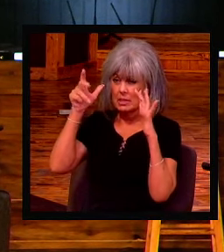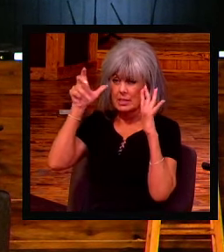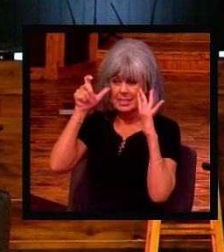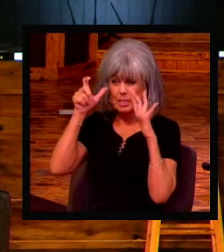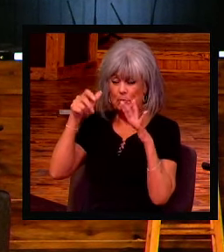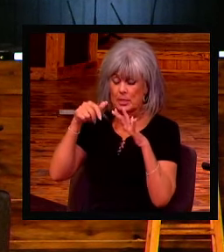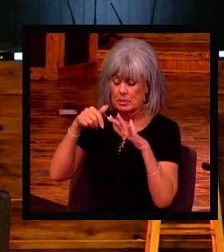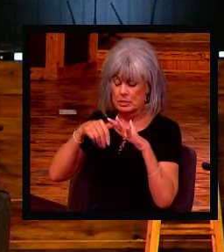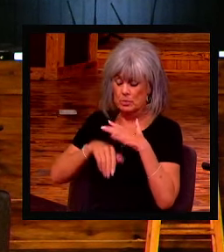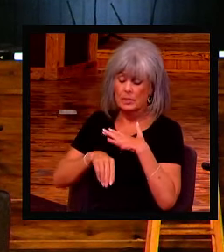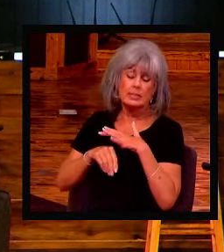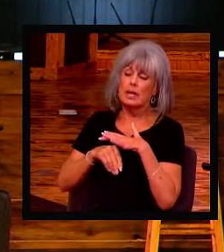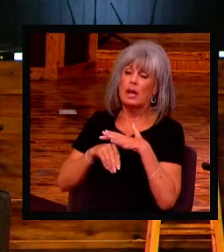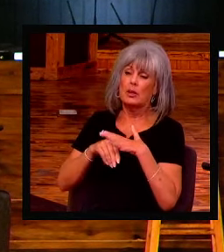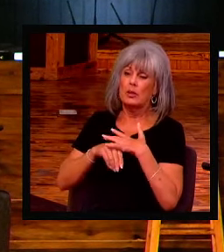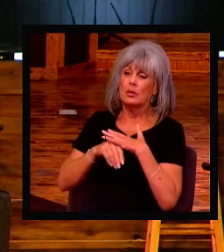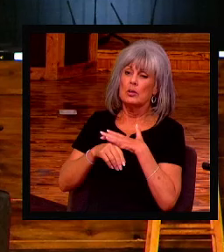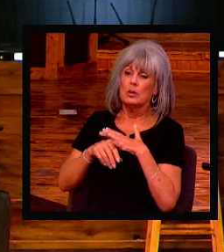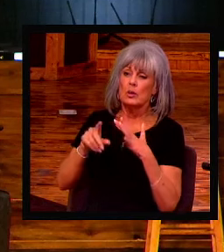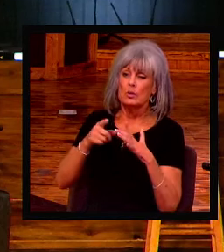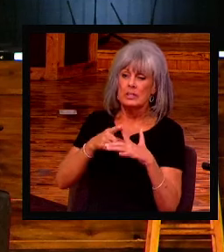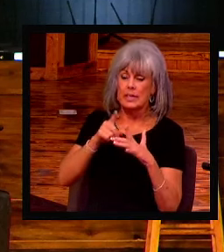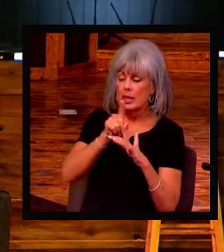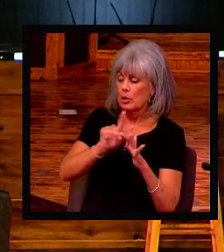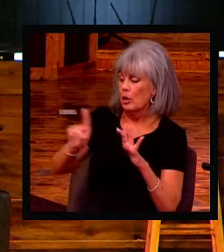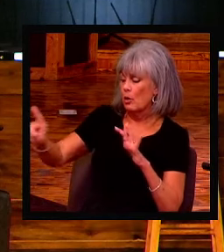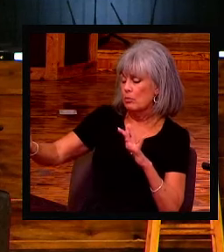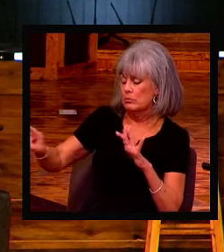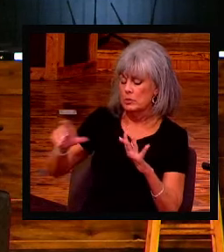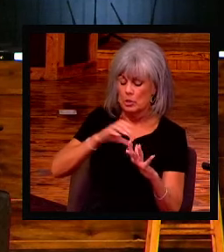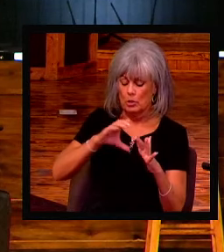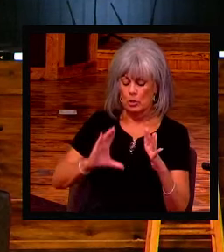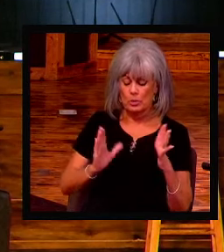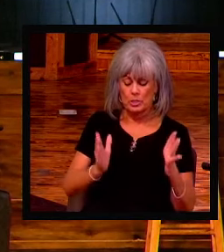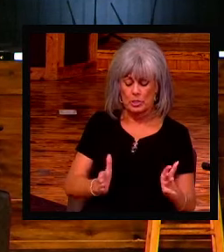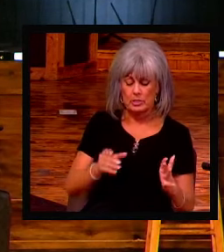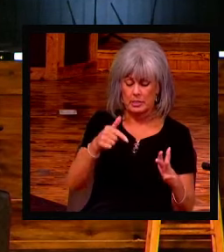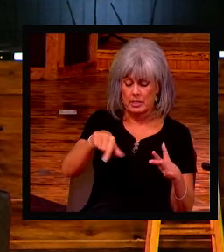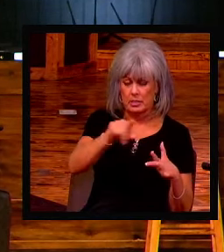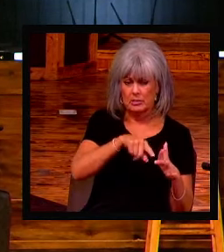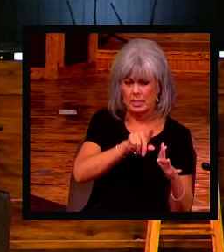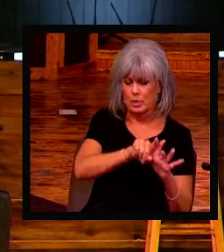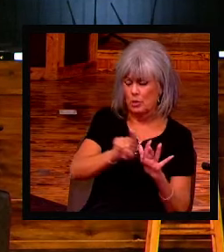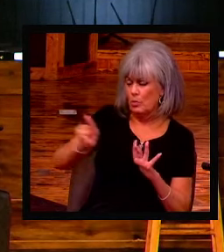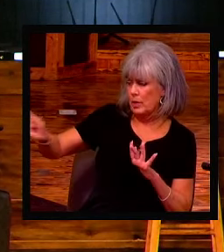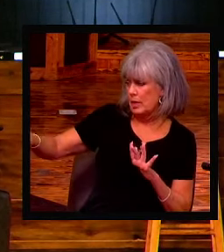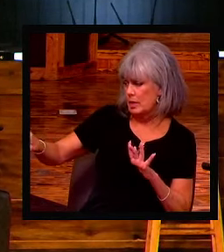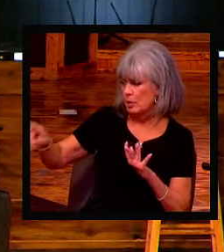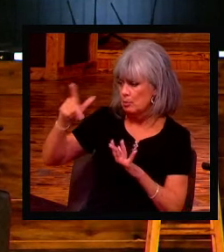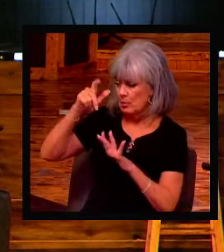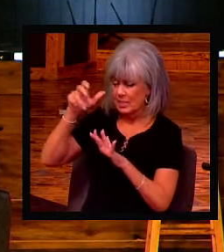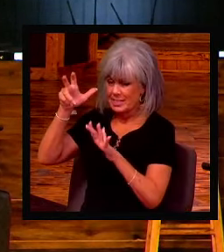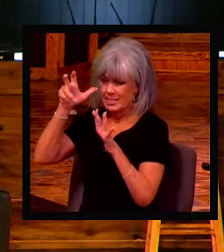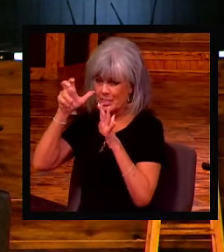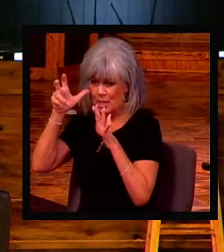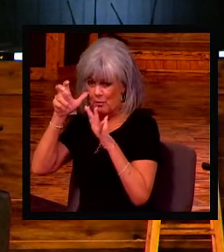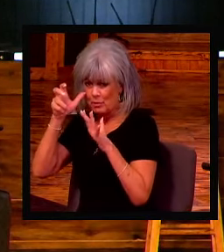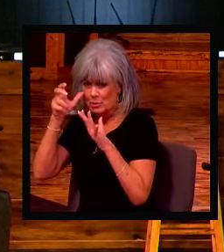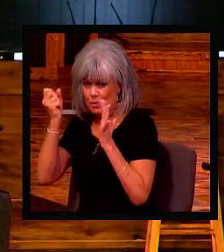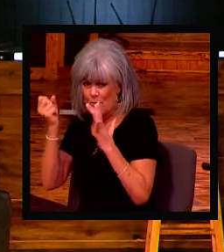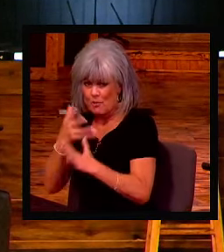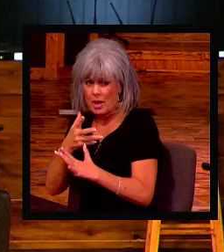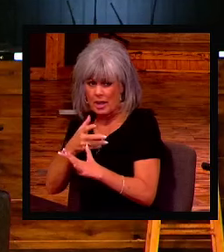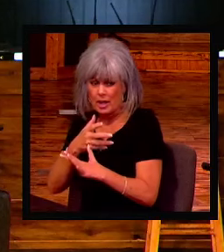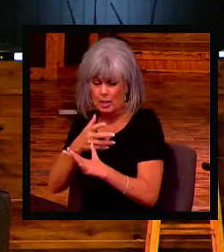cross the street and get away from some Christians because the light of Christ was so strong in them, the devils were afraid they'd be cast out just by